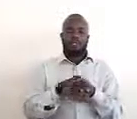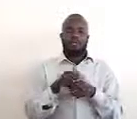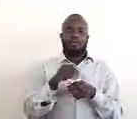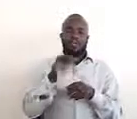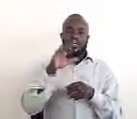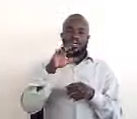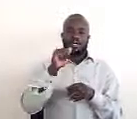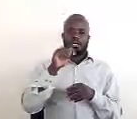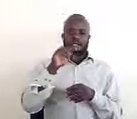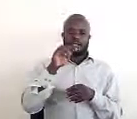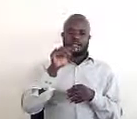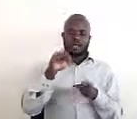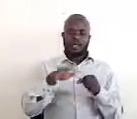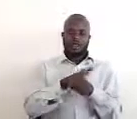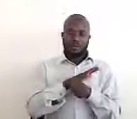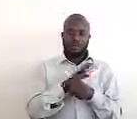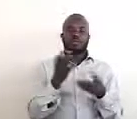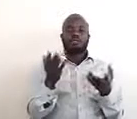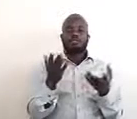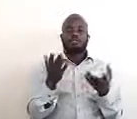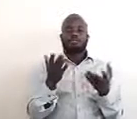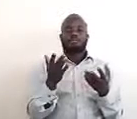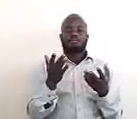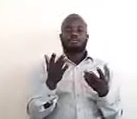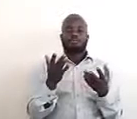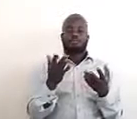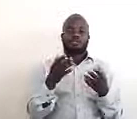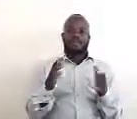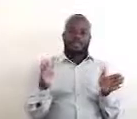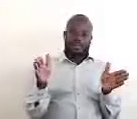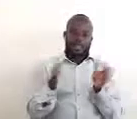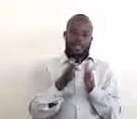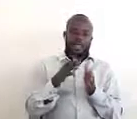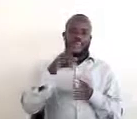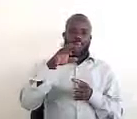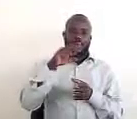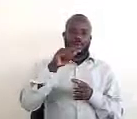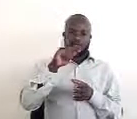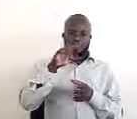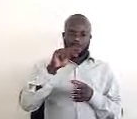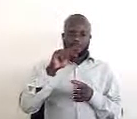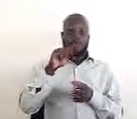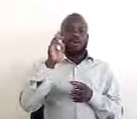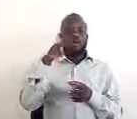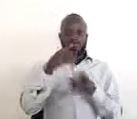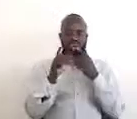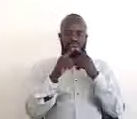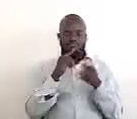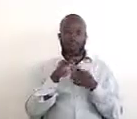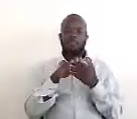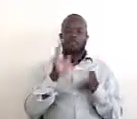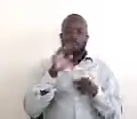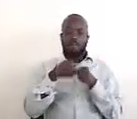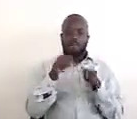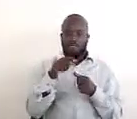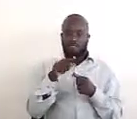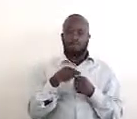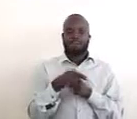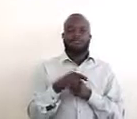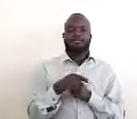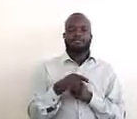Whole grains rather than processed grains, lean protein, and we'll talk about all of these in a little more